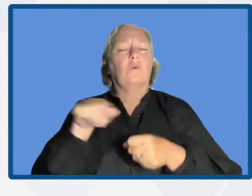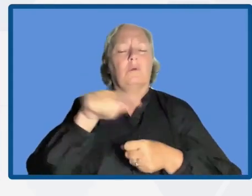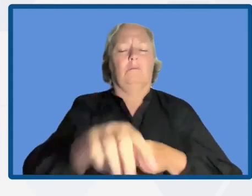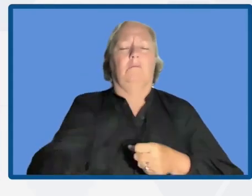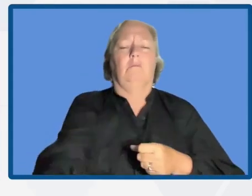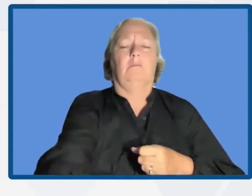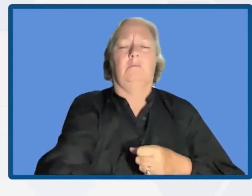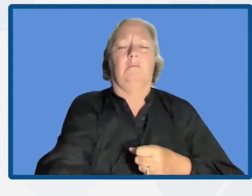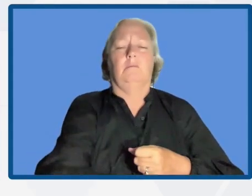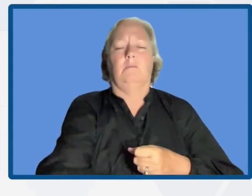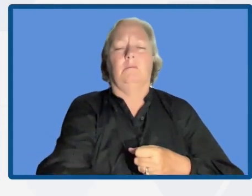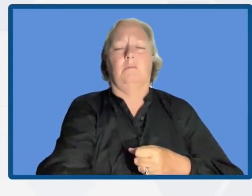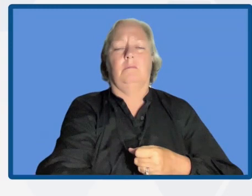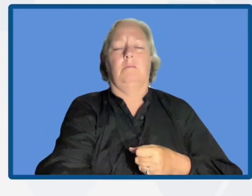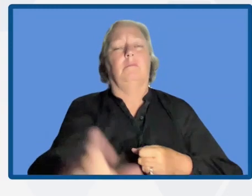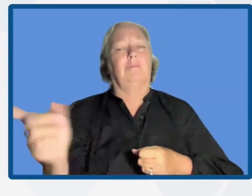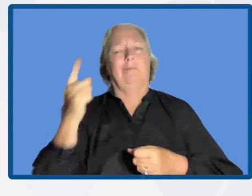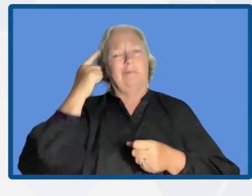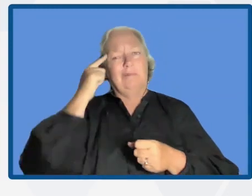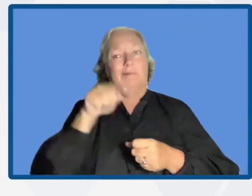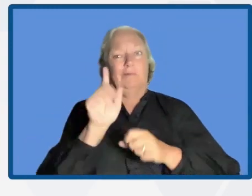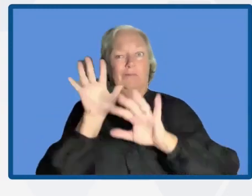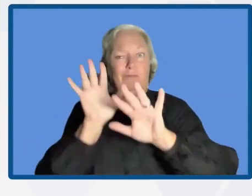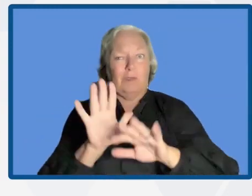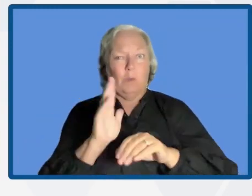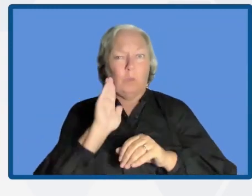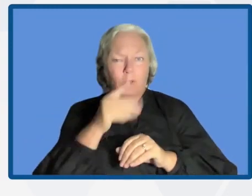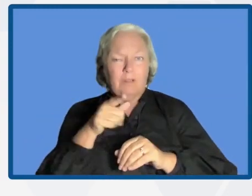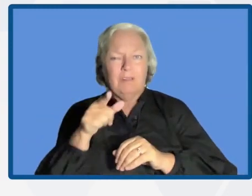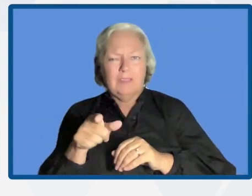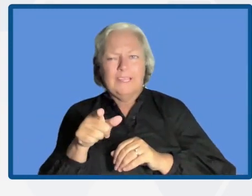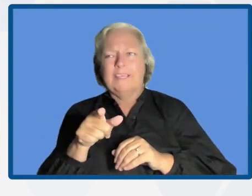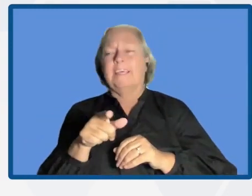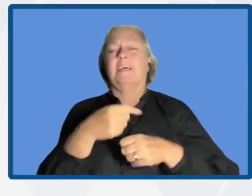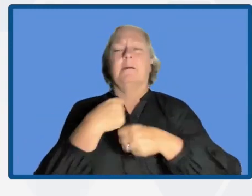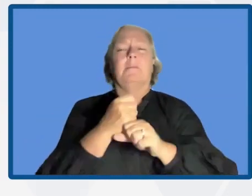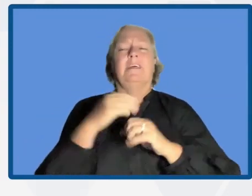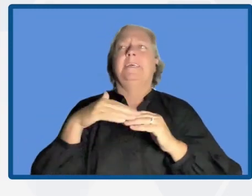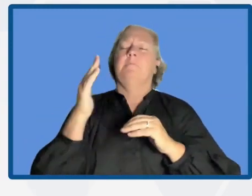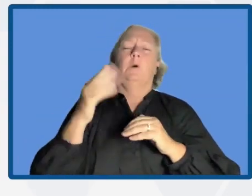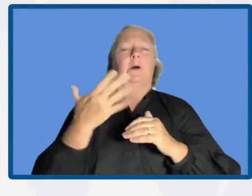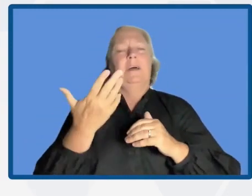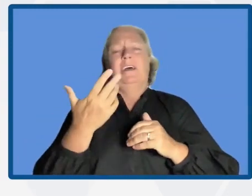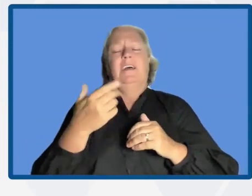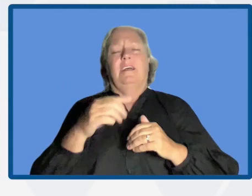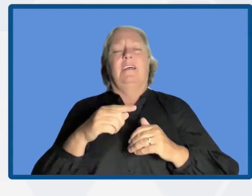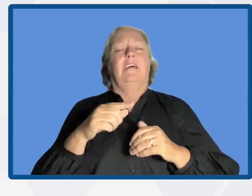the increase of rainfall will create more higher volume in the